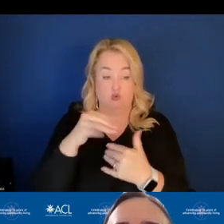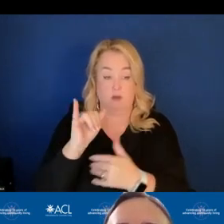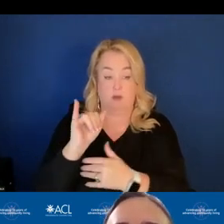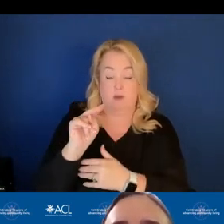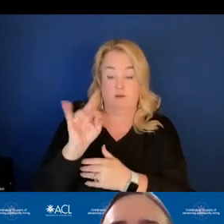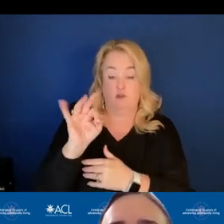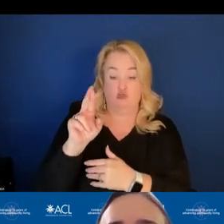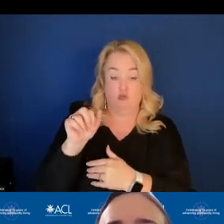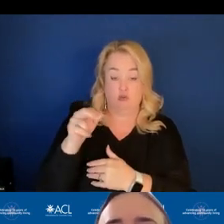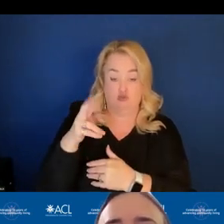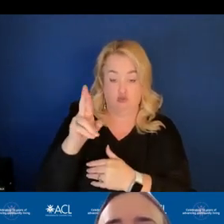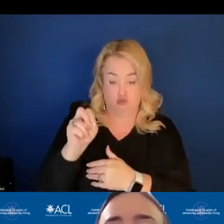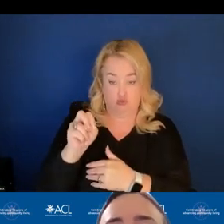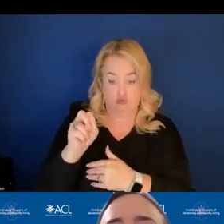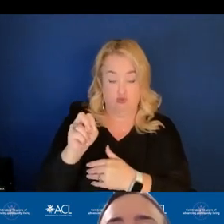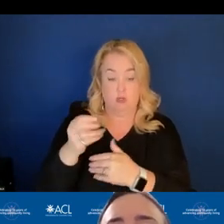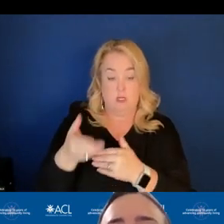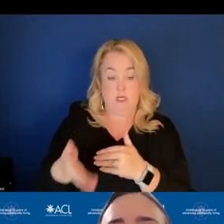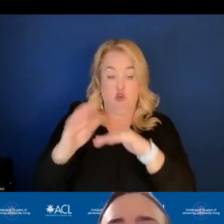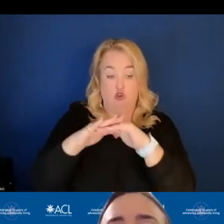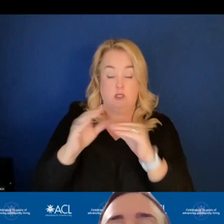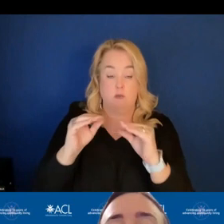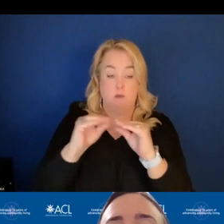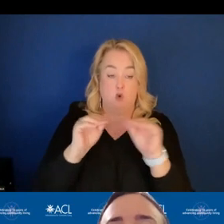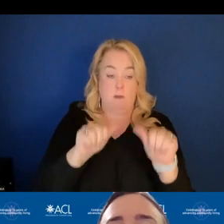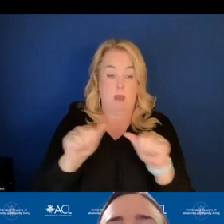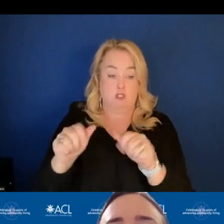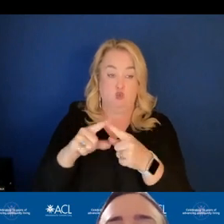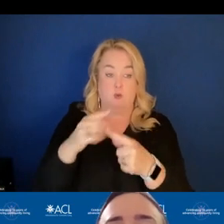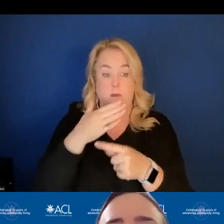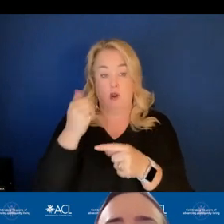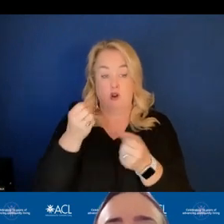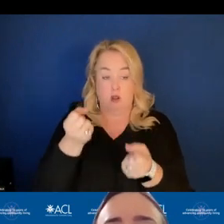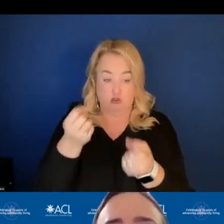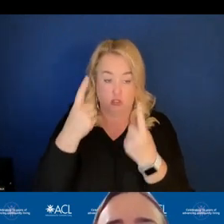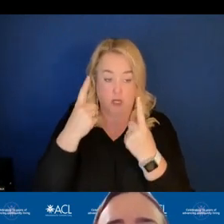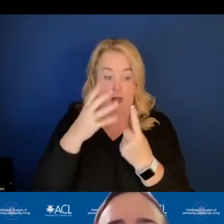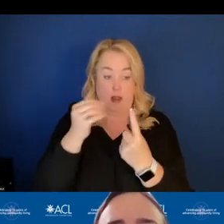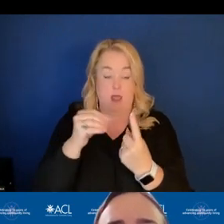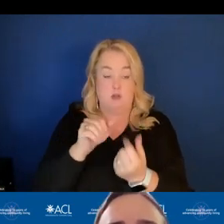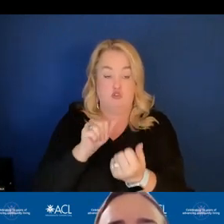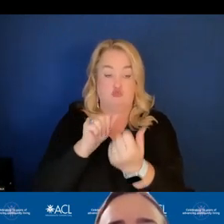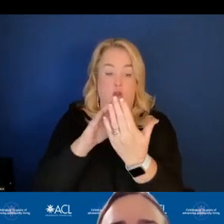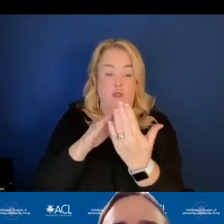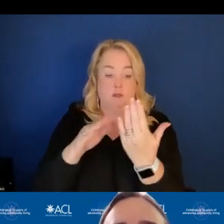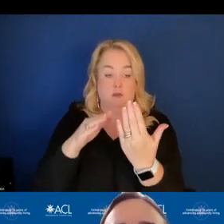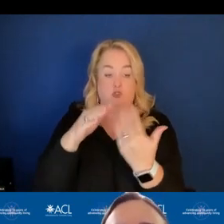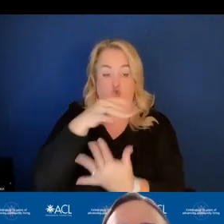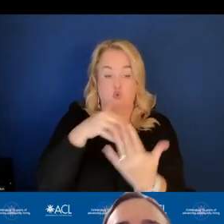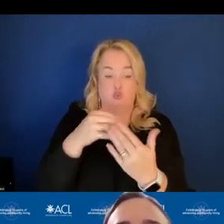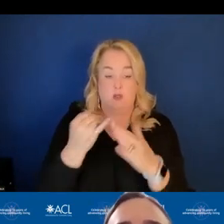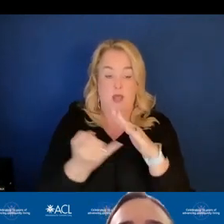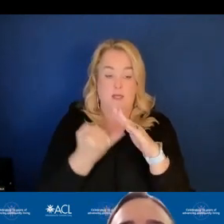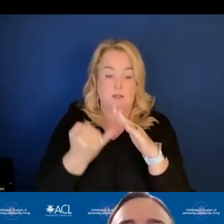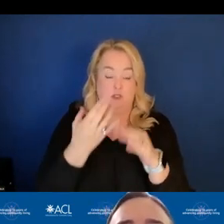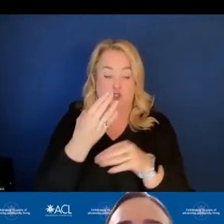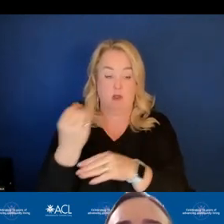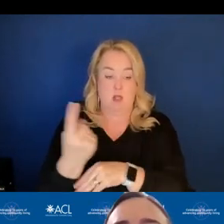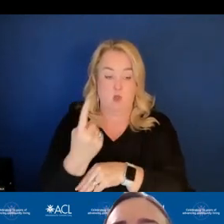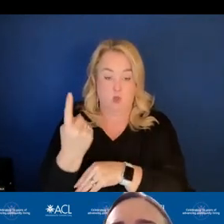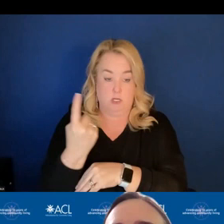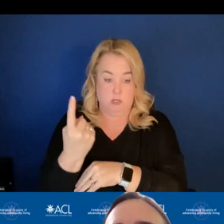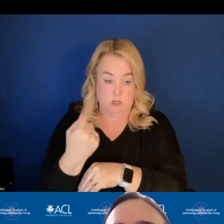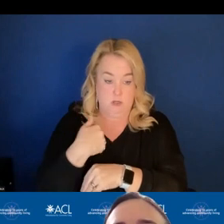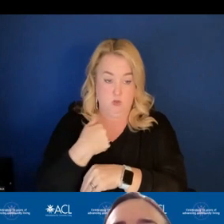and increase the capacity of our partners to better understand and address social isolation and loneliness. We also